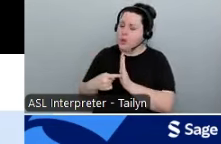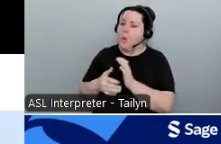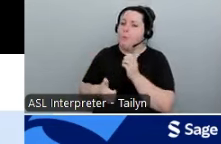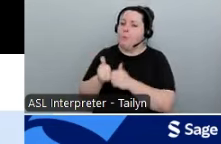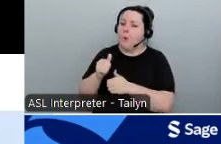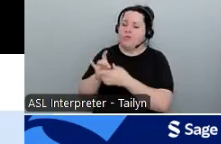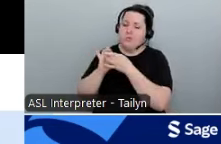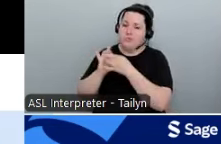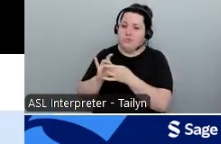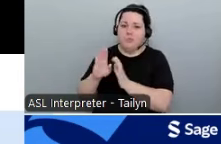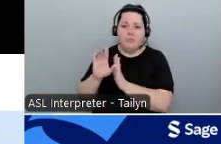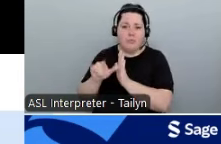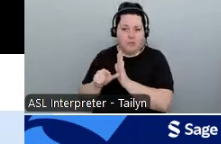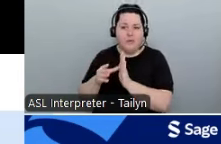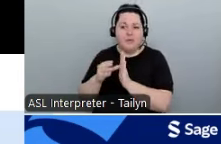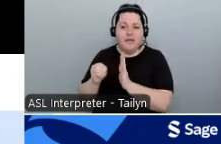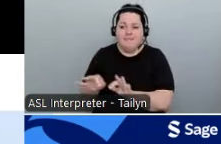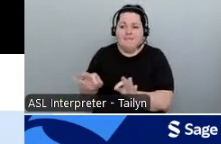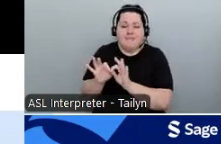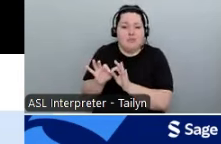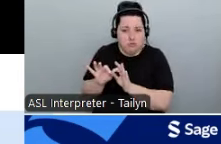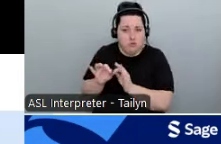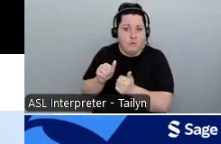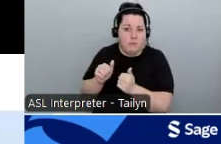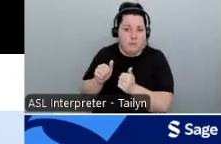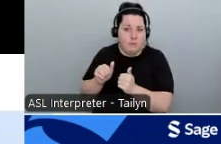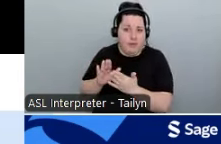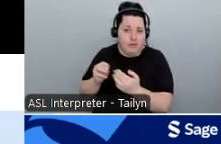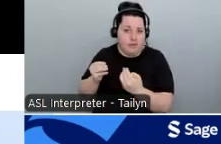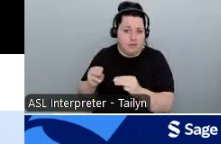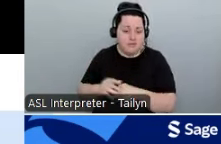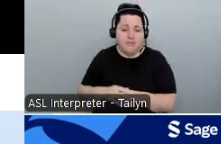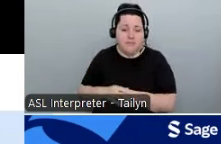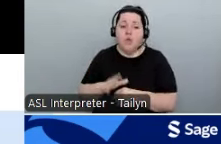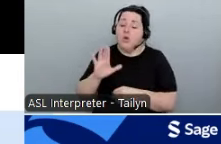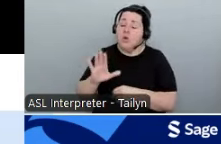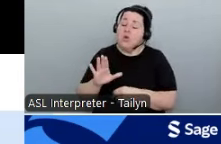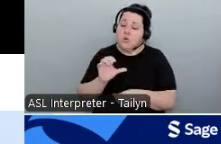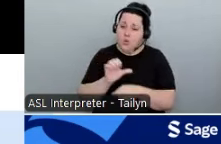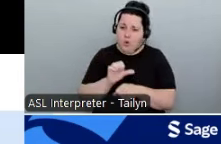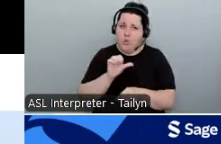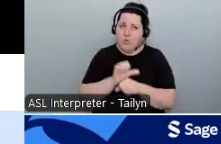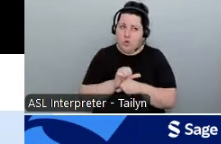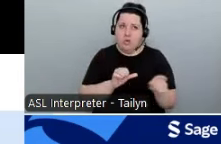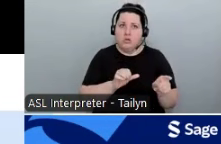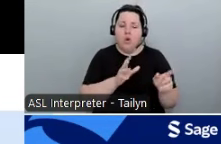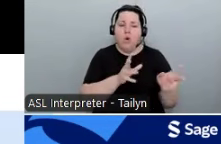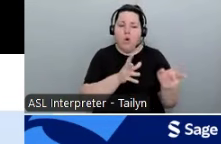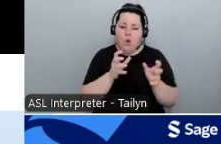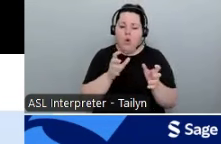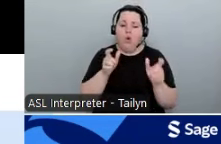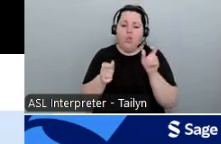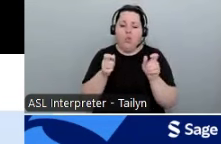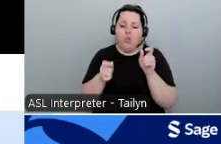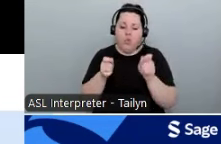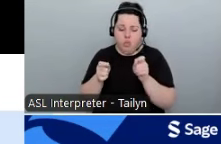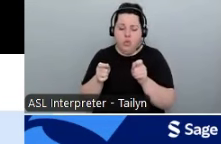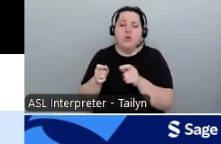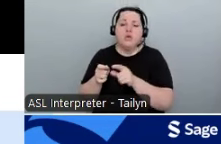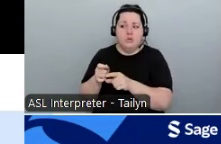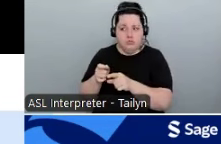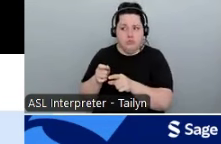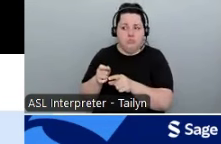and essential methods. Rewriting your work with this shift in mind will improve its chances of